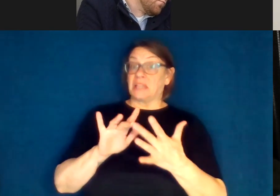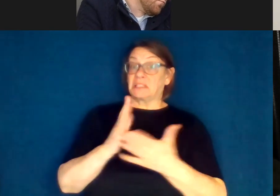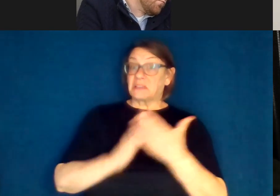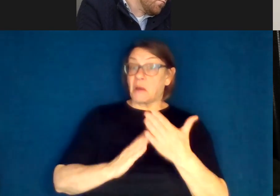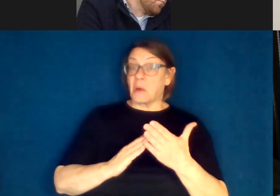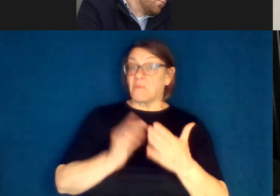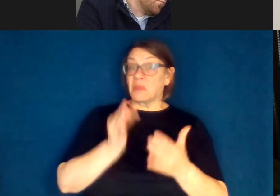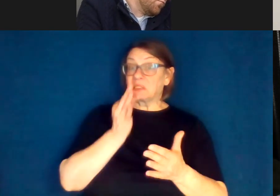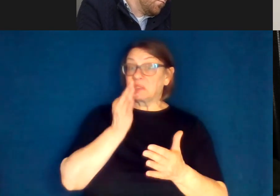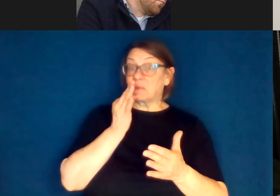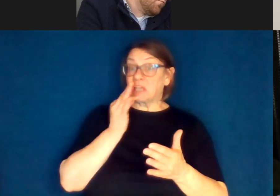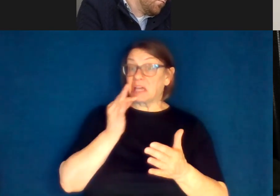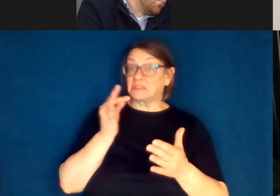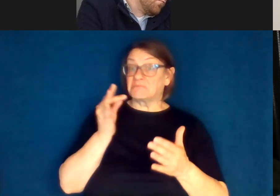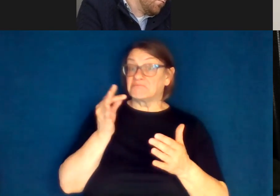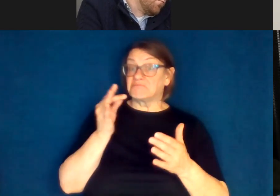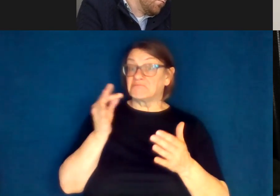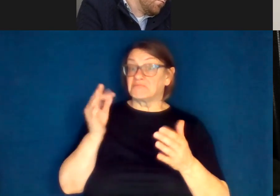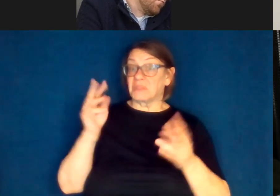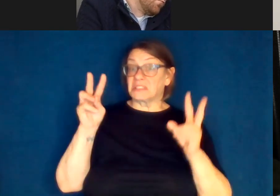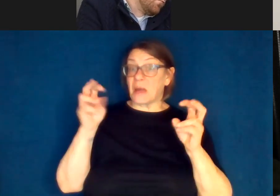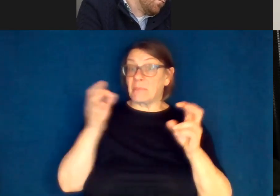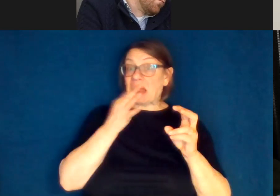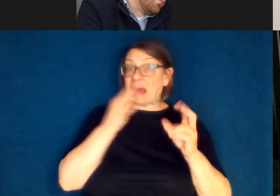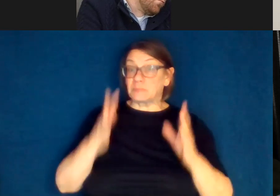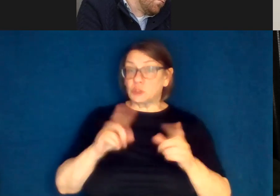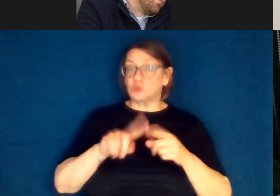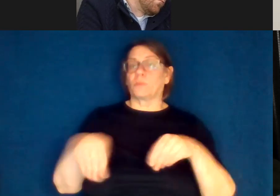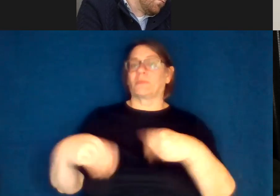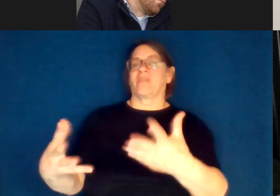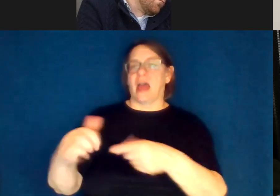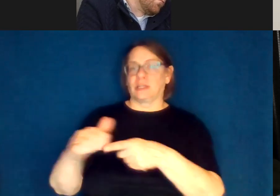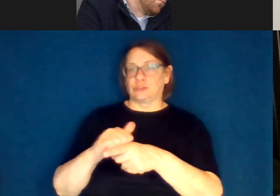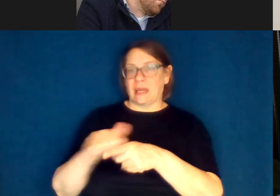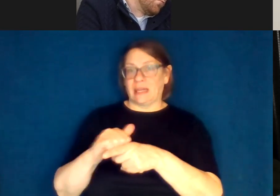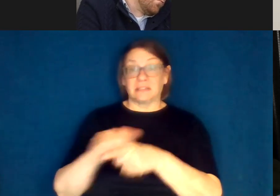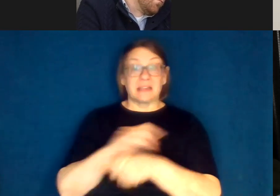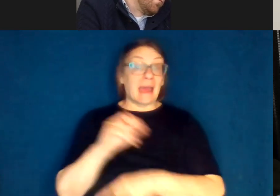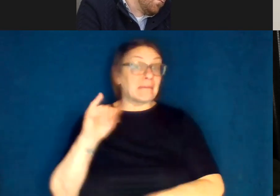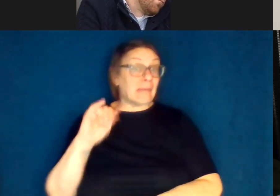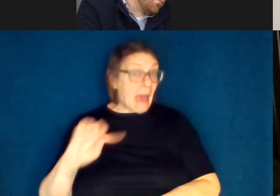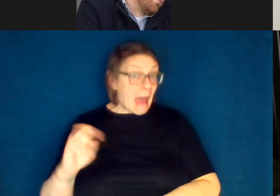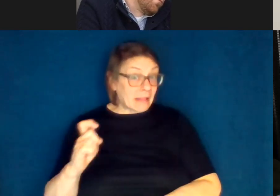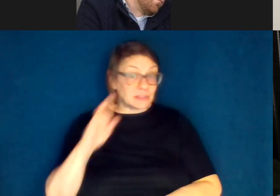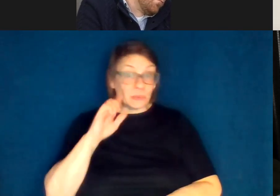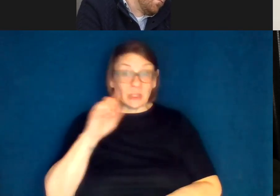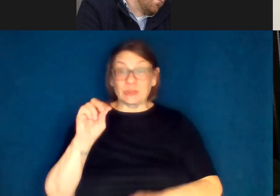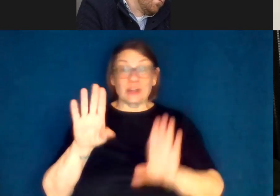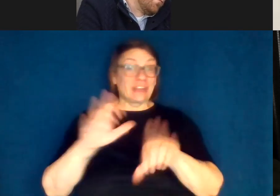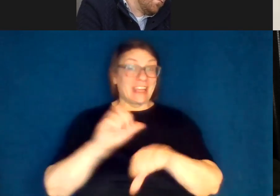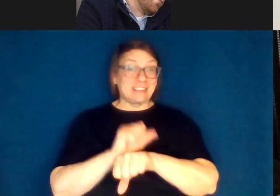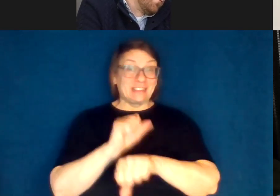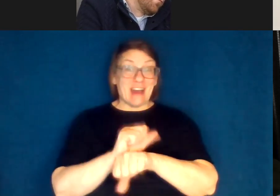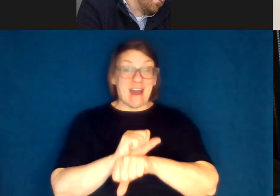community who we've solicited to provide those trainings. And Alex will be doing a fantastic job, I'm sure, in taking